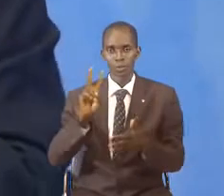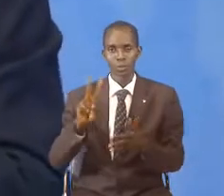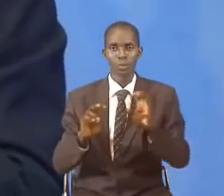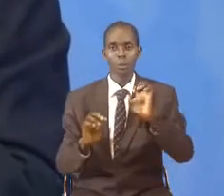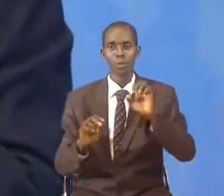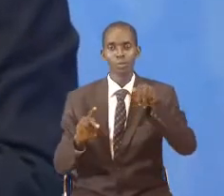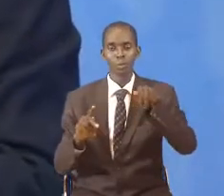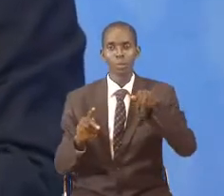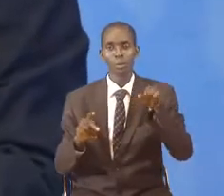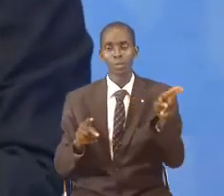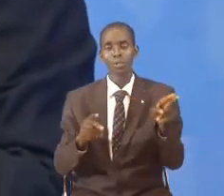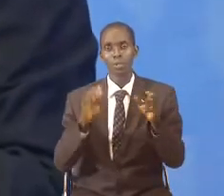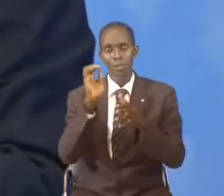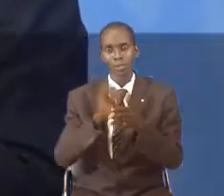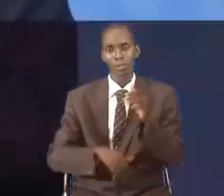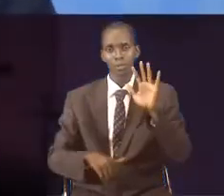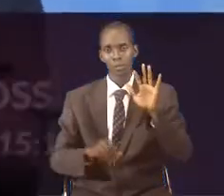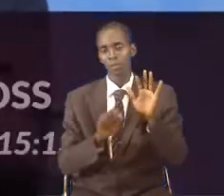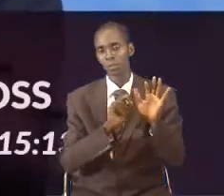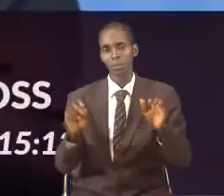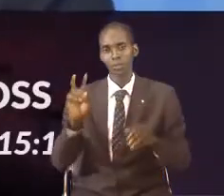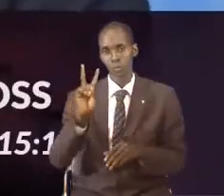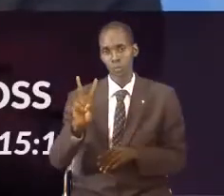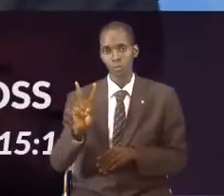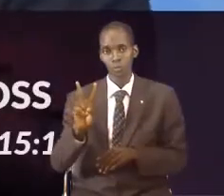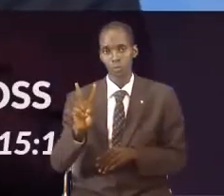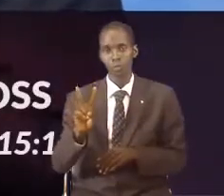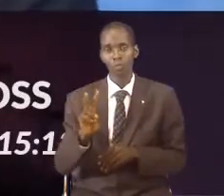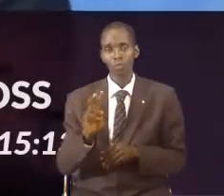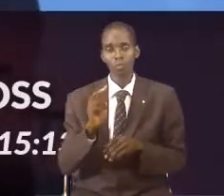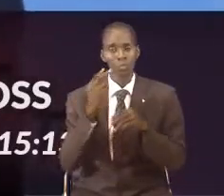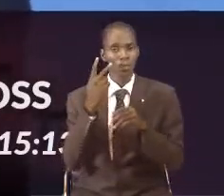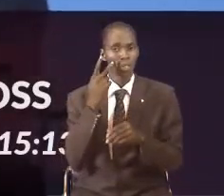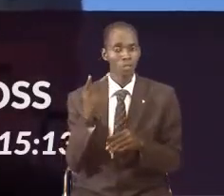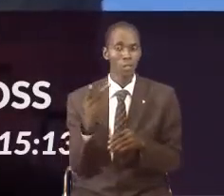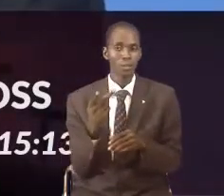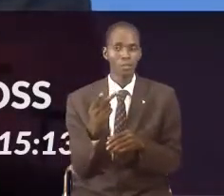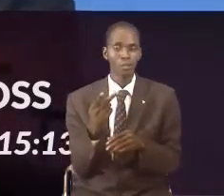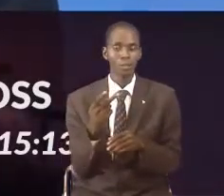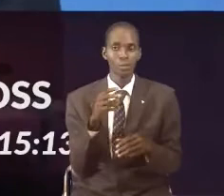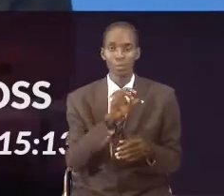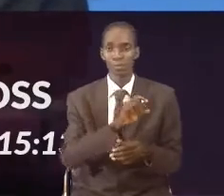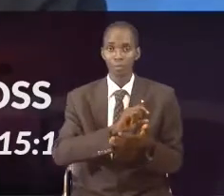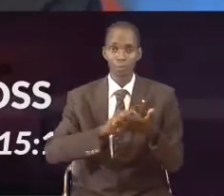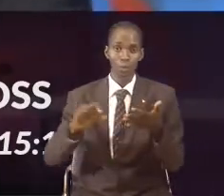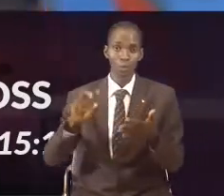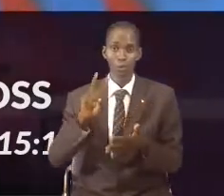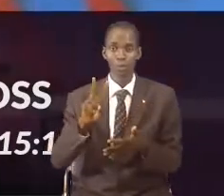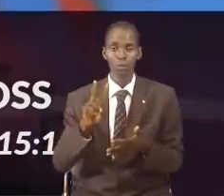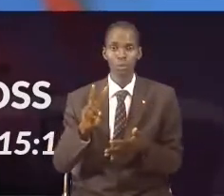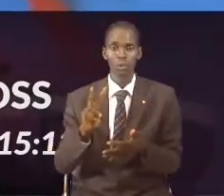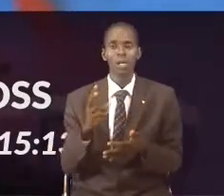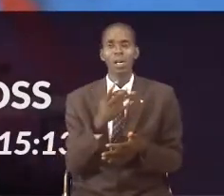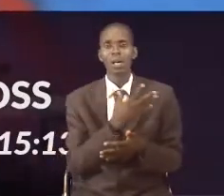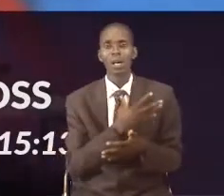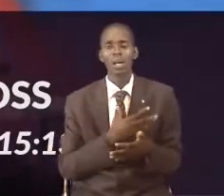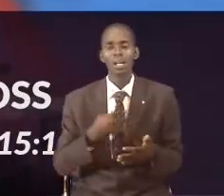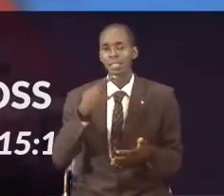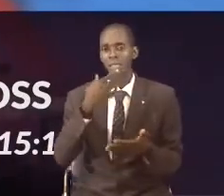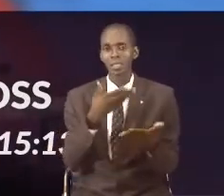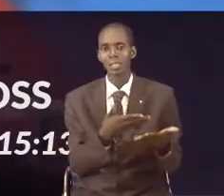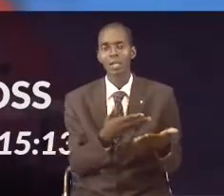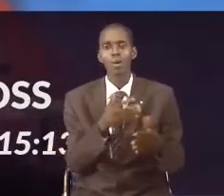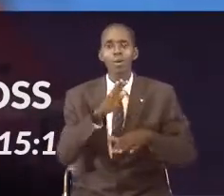5. I'm looking at verse 2 there. In Ephesians chapter 5, looking at verse